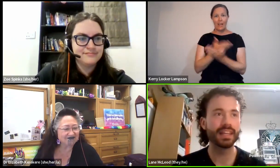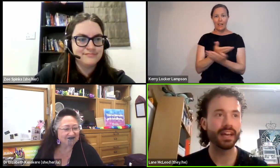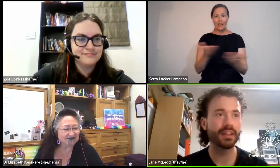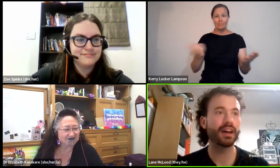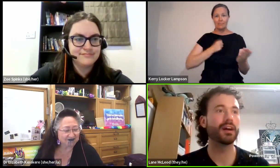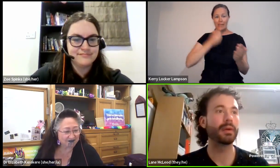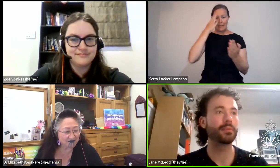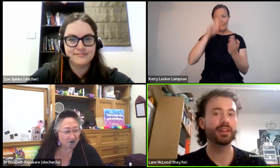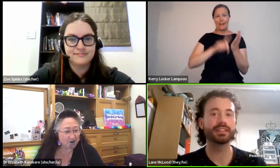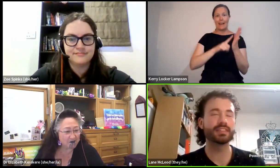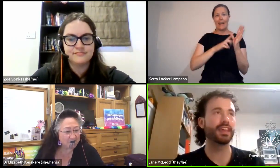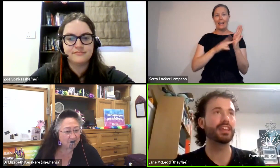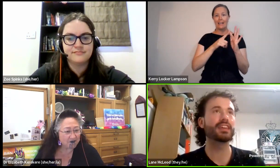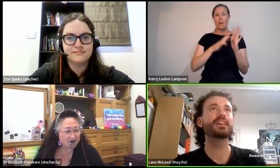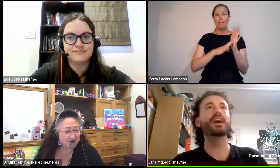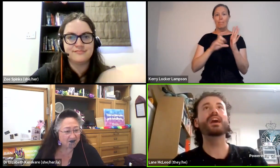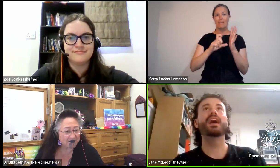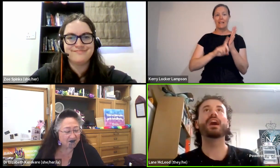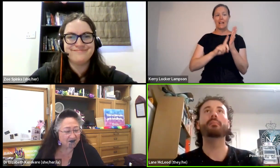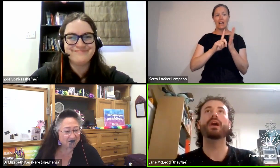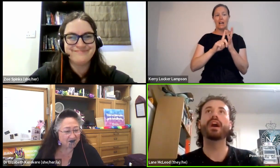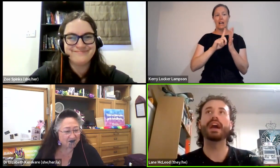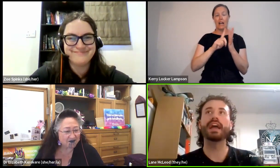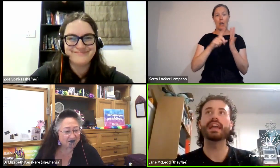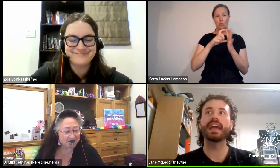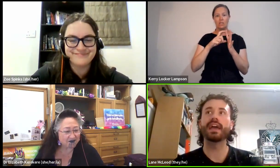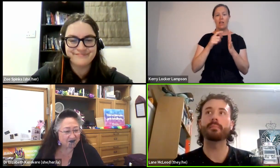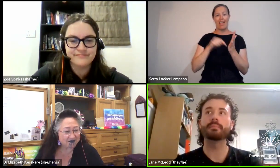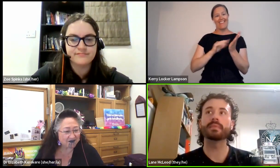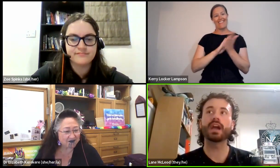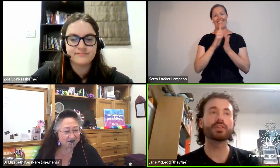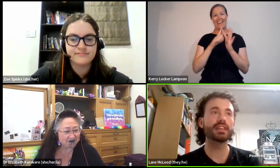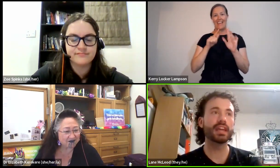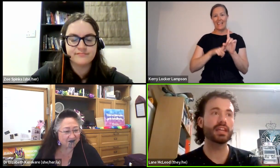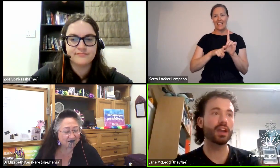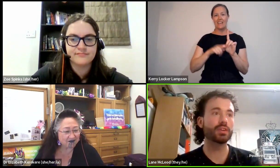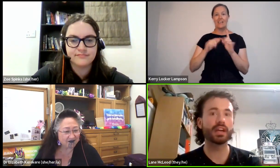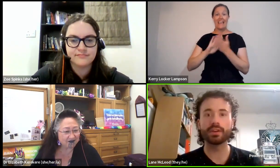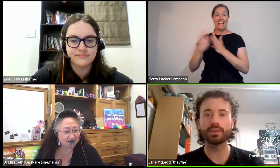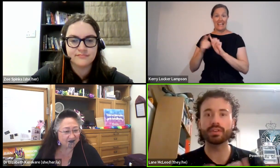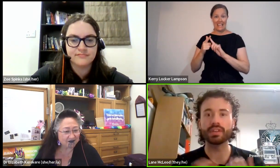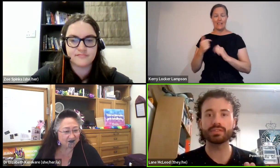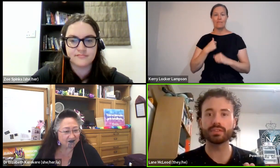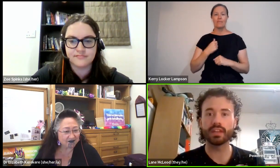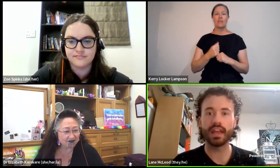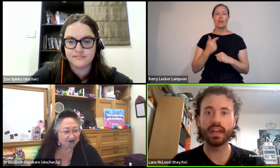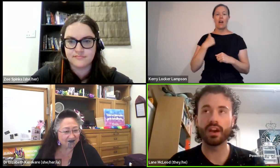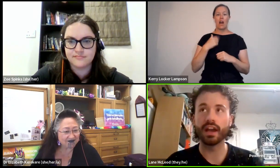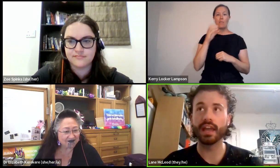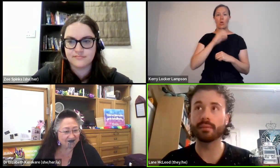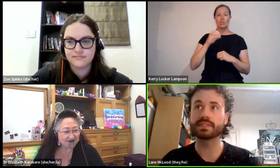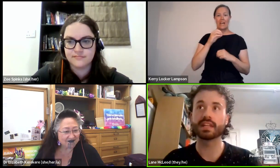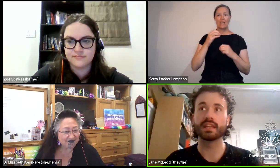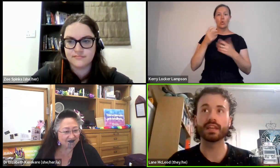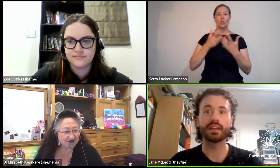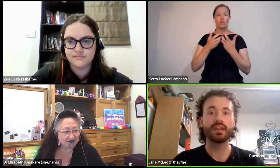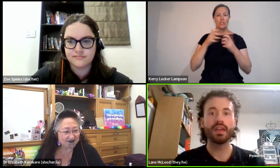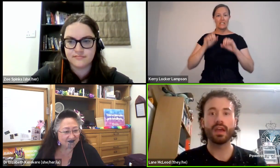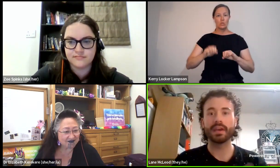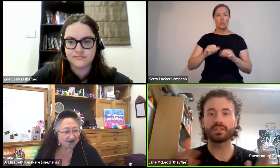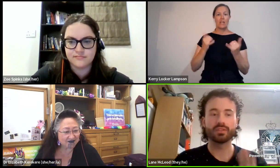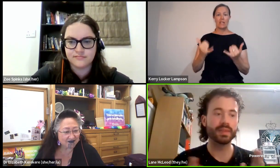Lane McLeod. My pronouns are they, he. I am currently a Otago Uni student and I am